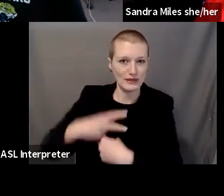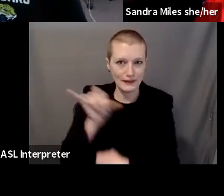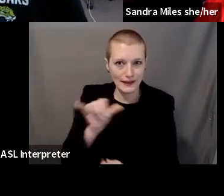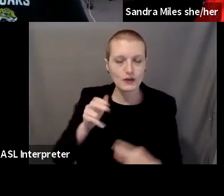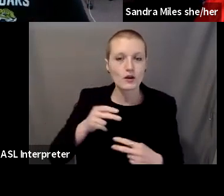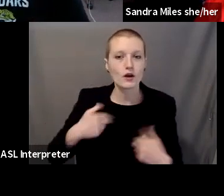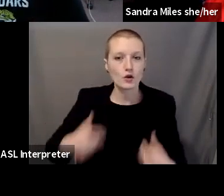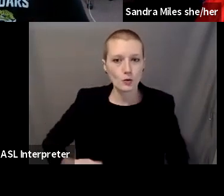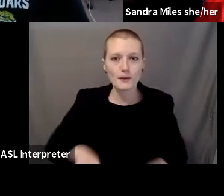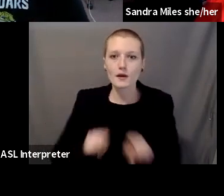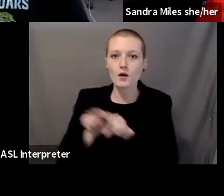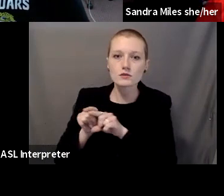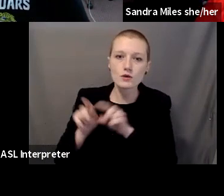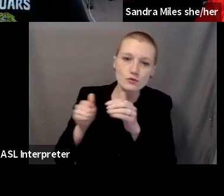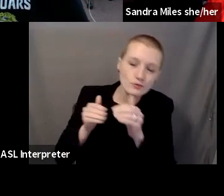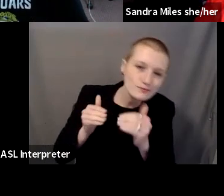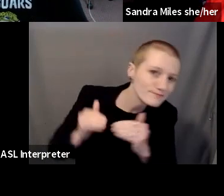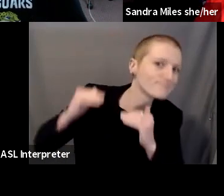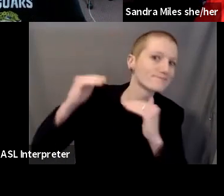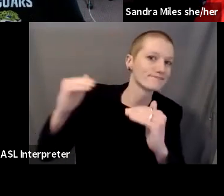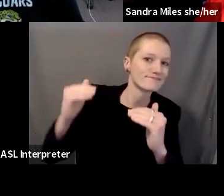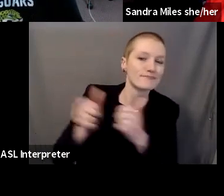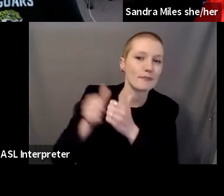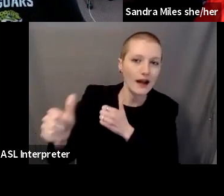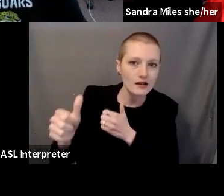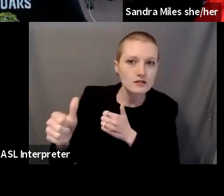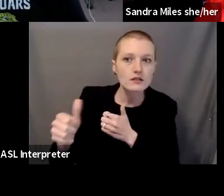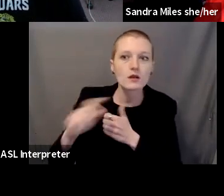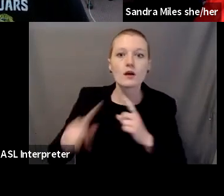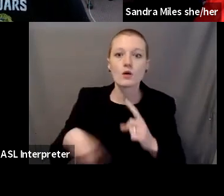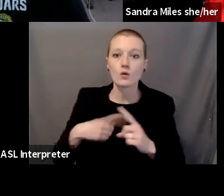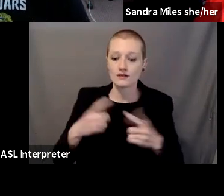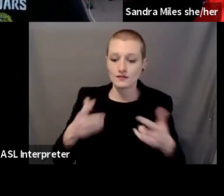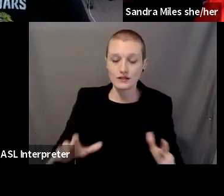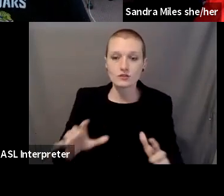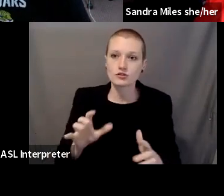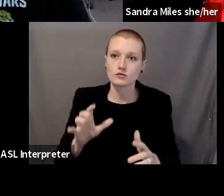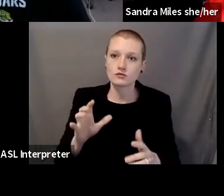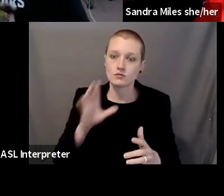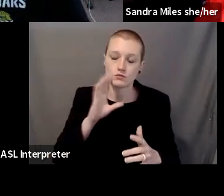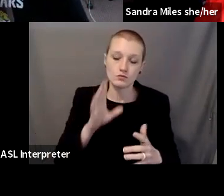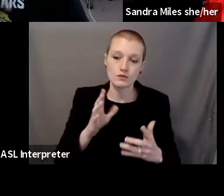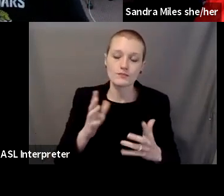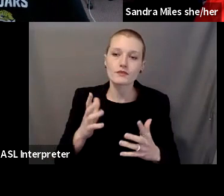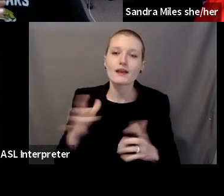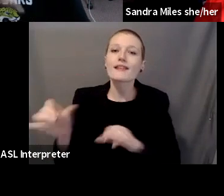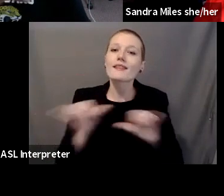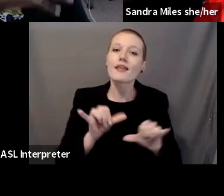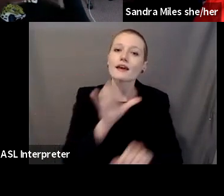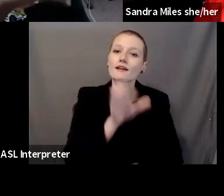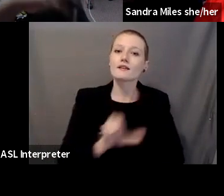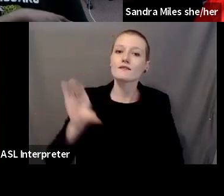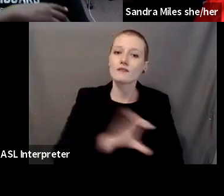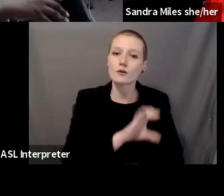that's what's going to doom us all. Because I feel like that's the main thing with Confederate monuments, is that if you don't recognize why